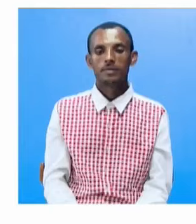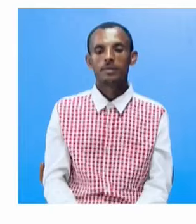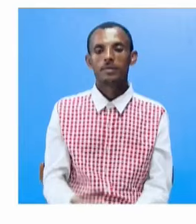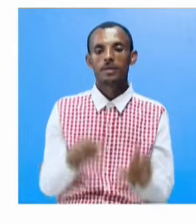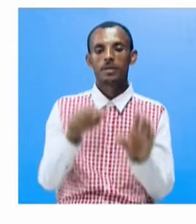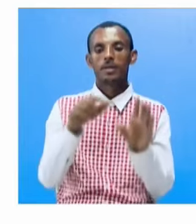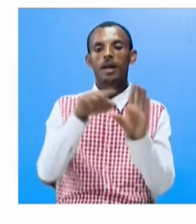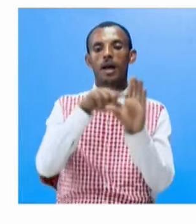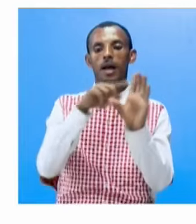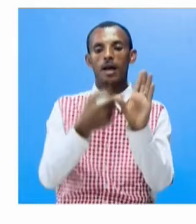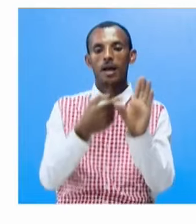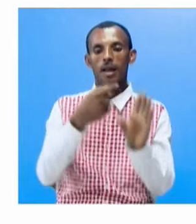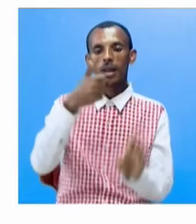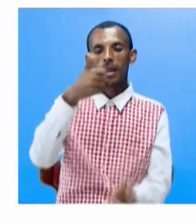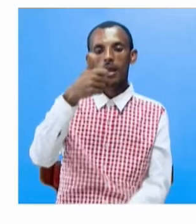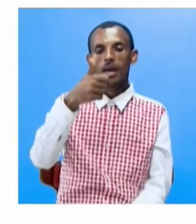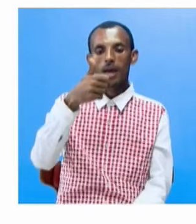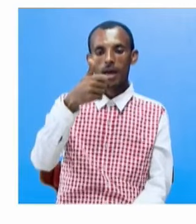A,